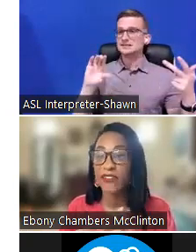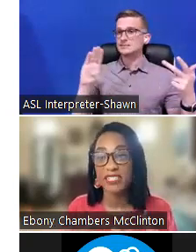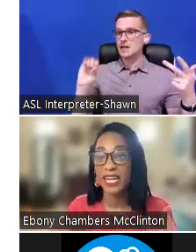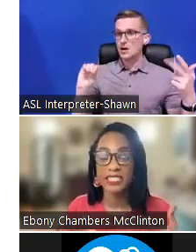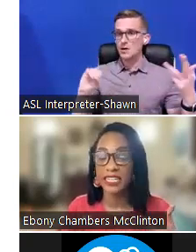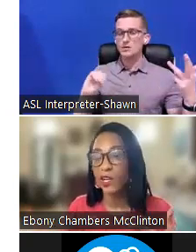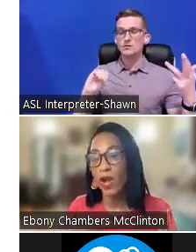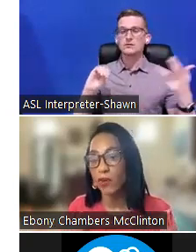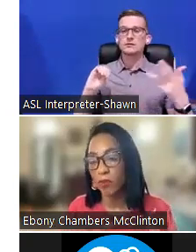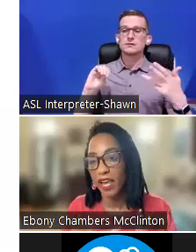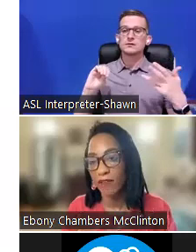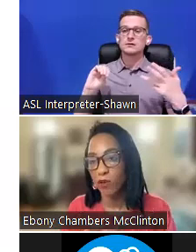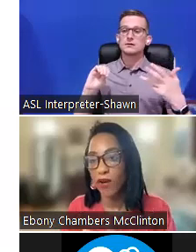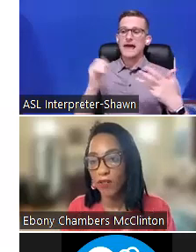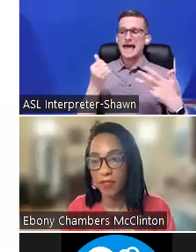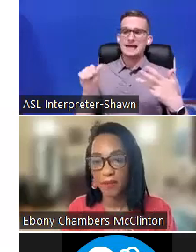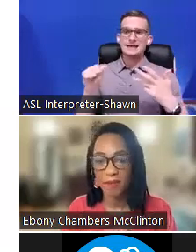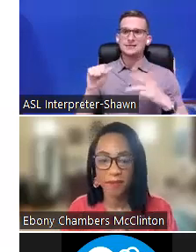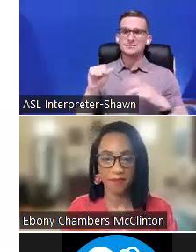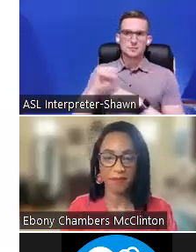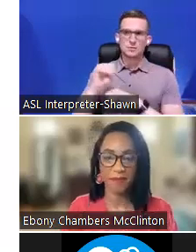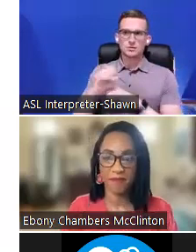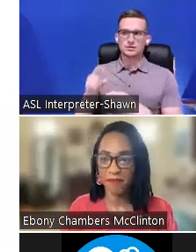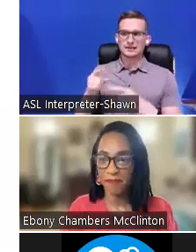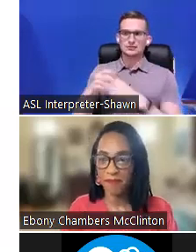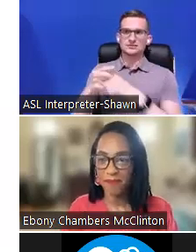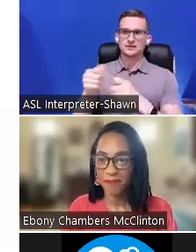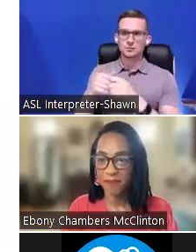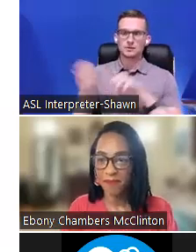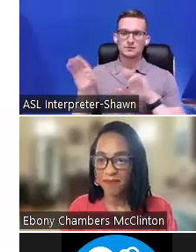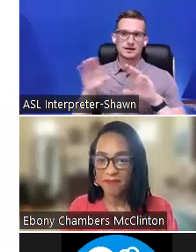that intersect in any way with behavioral health.